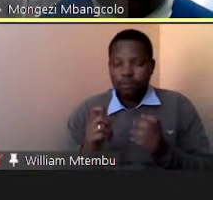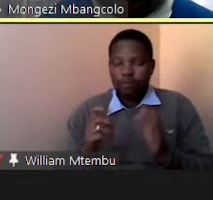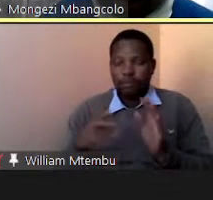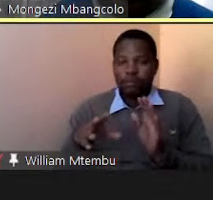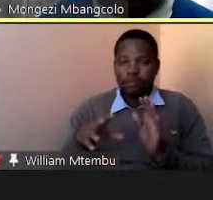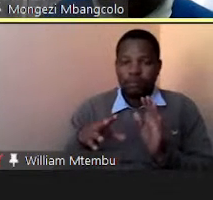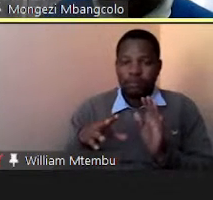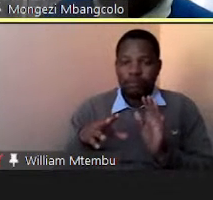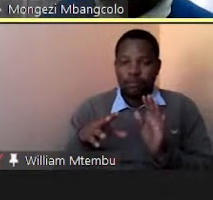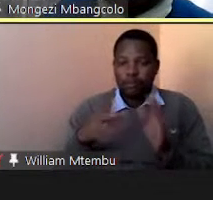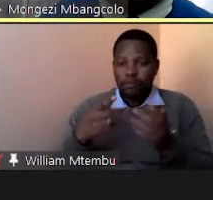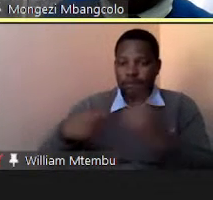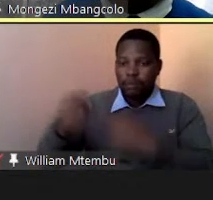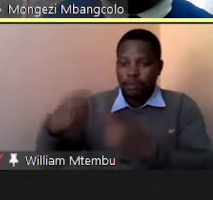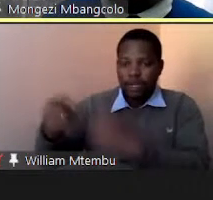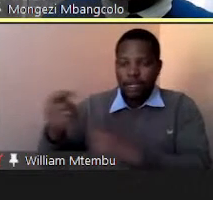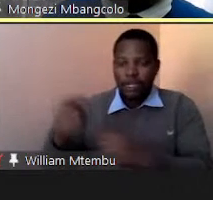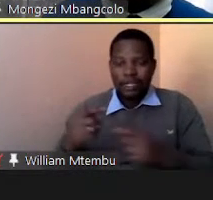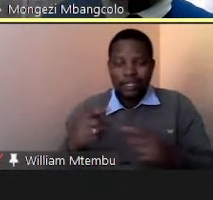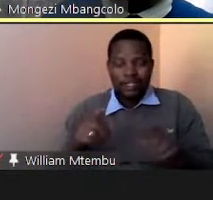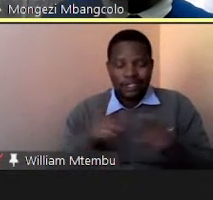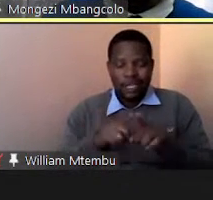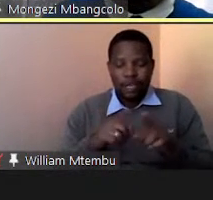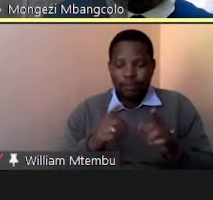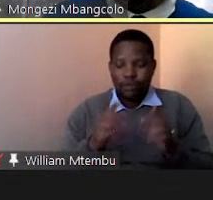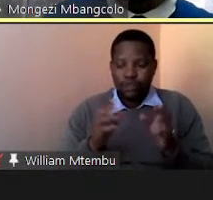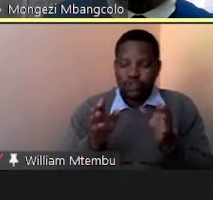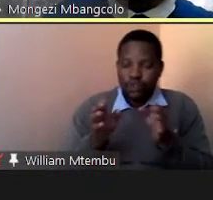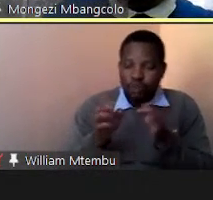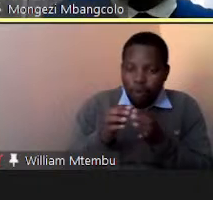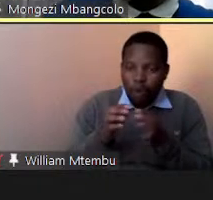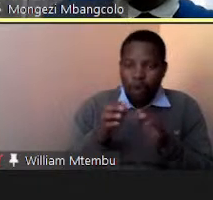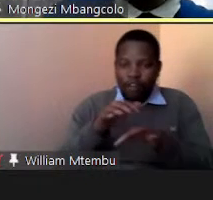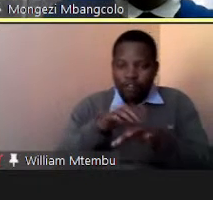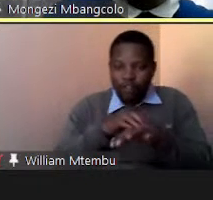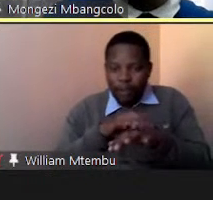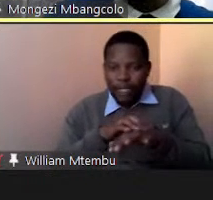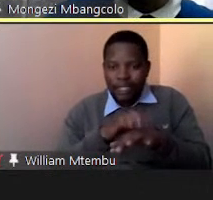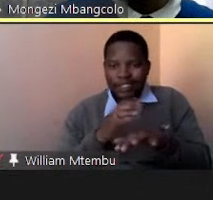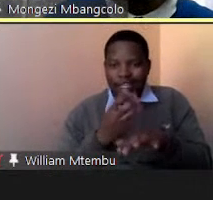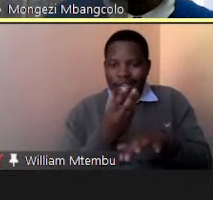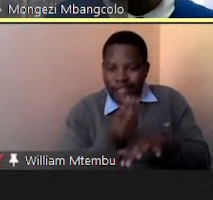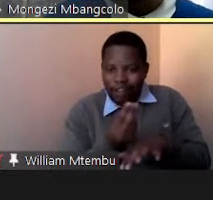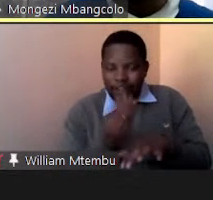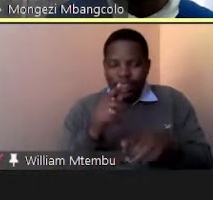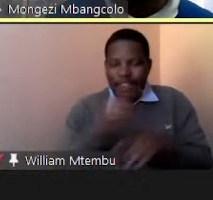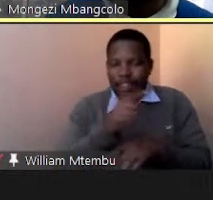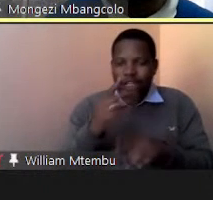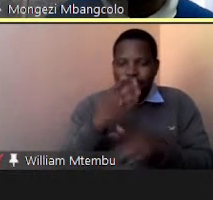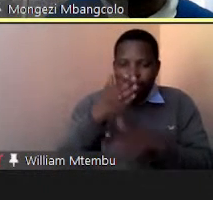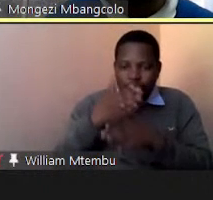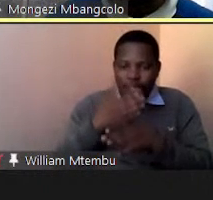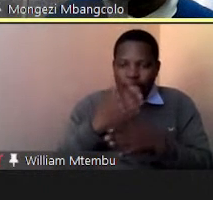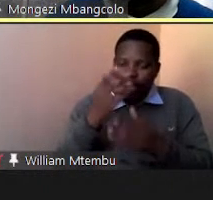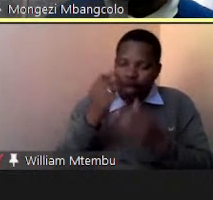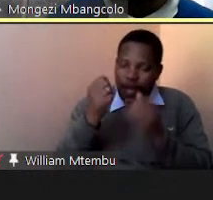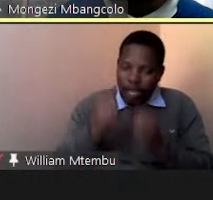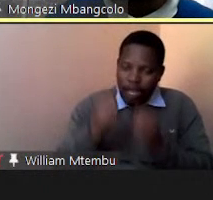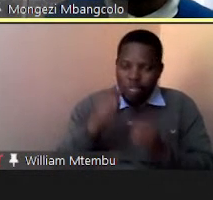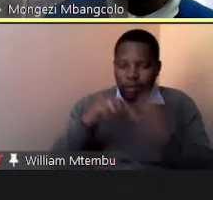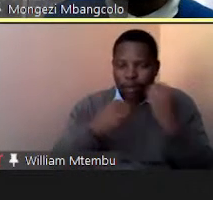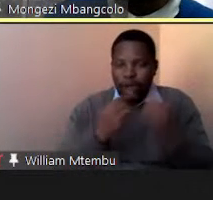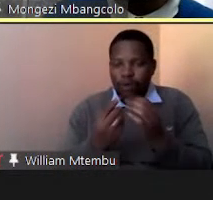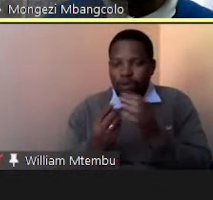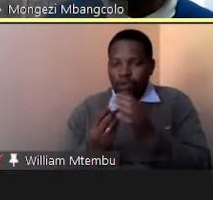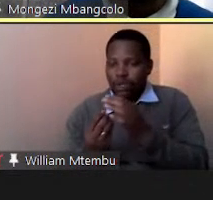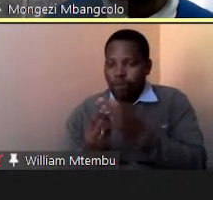with smallholder farmers really working hard in terms of production, but there is